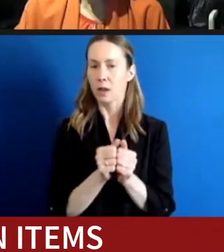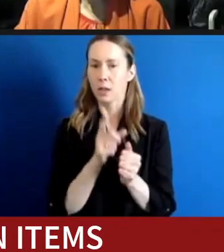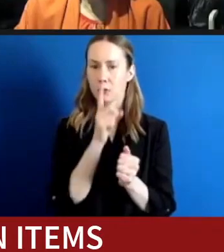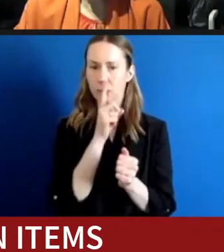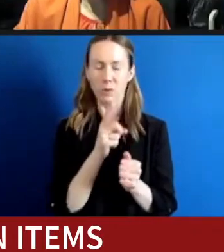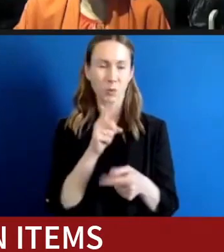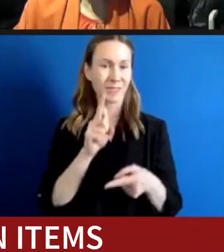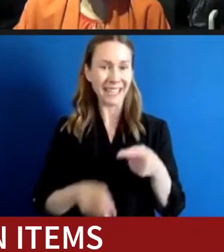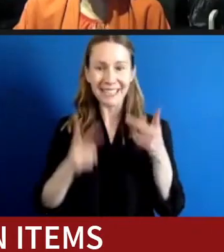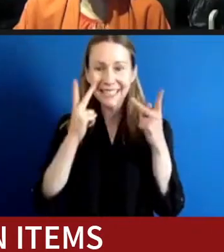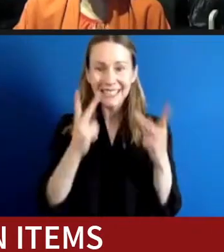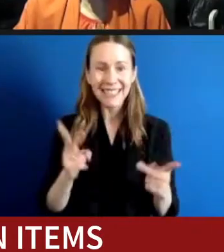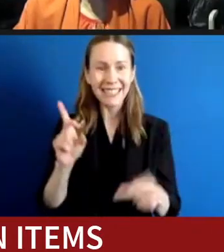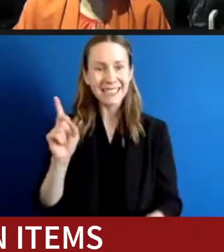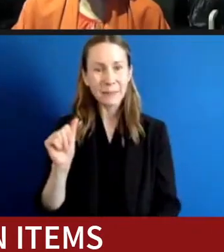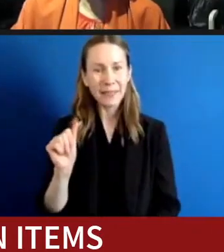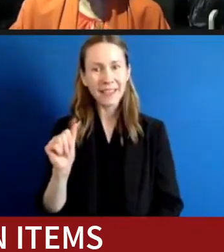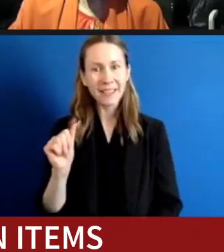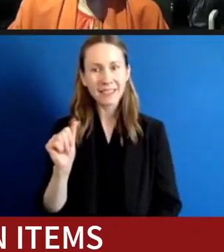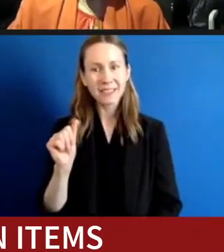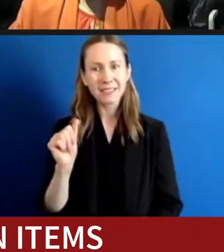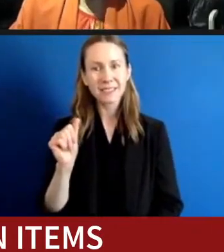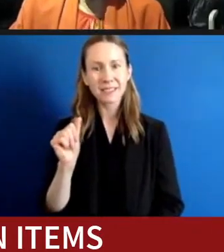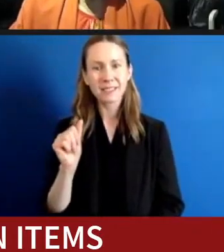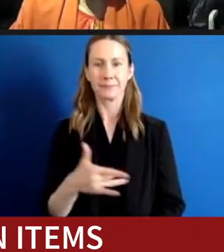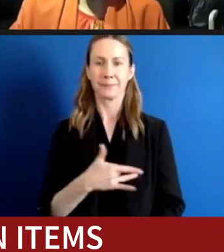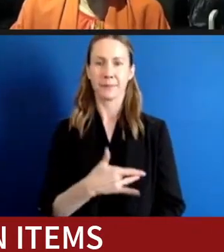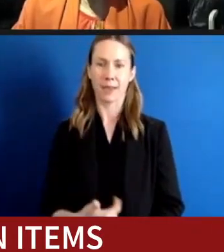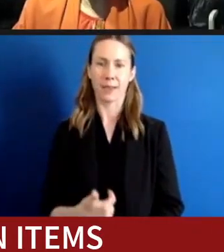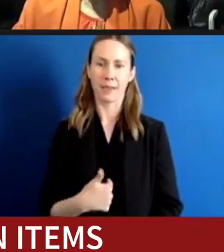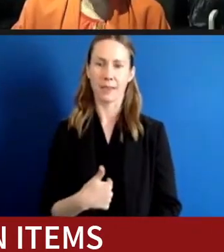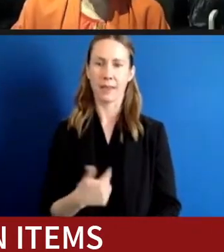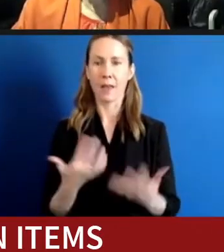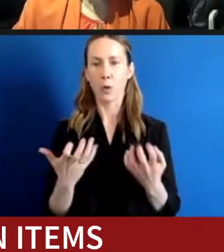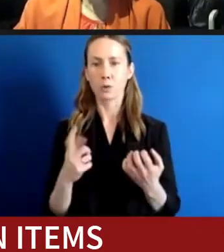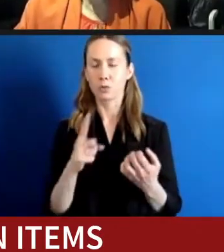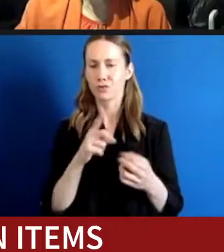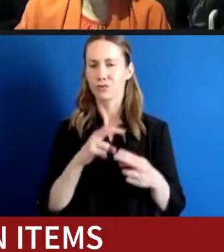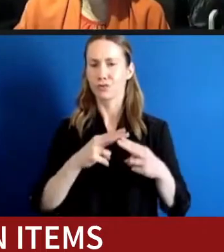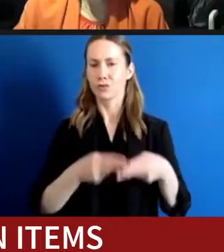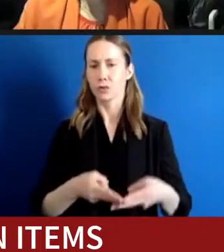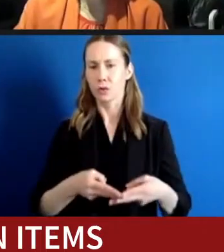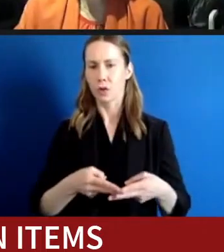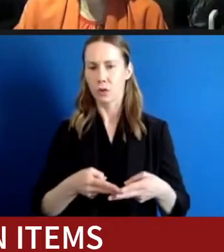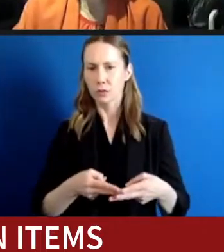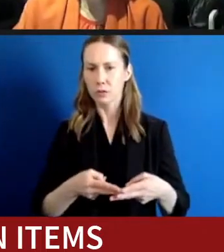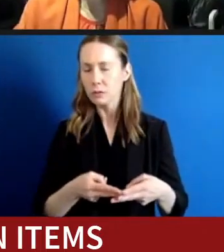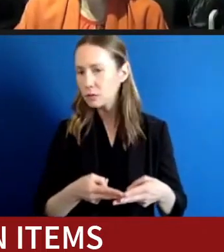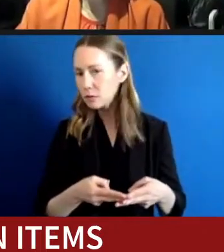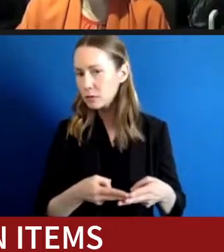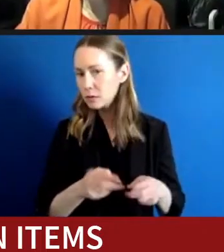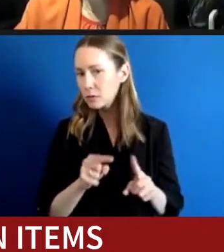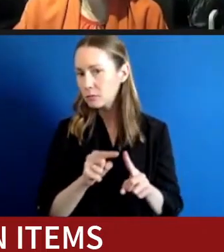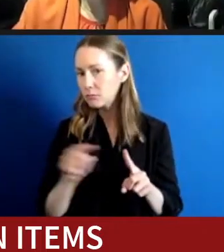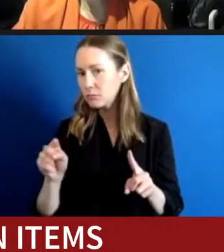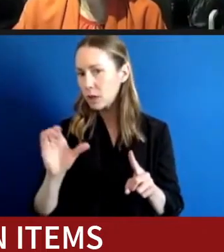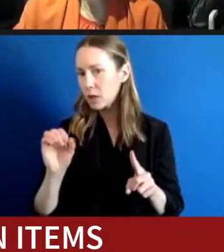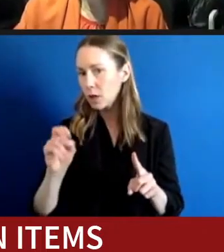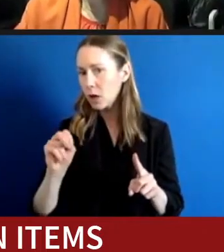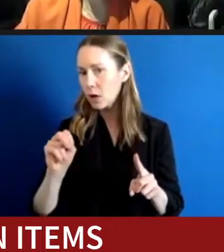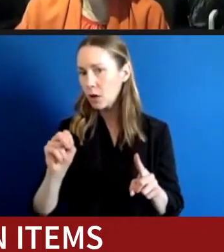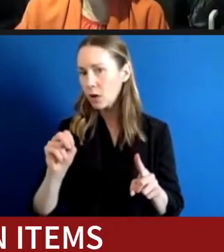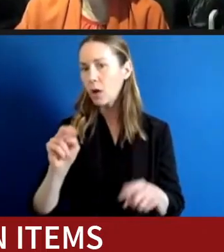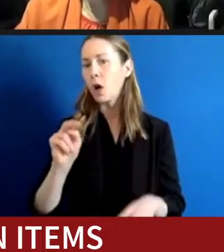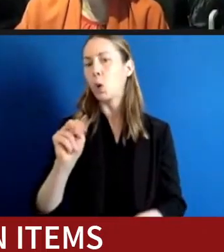I actually would usually want to just call them neurodiverse conditions, because